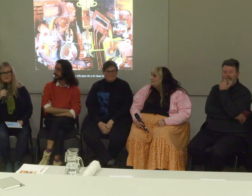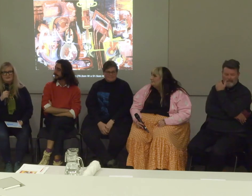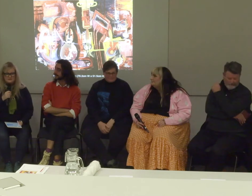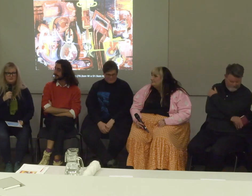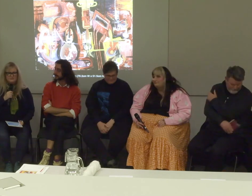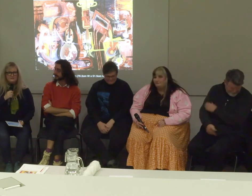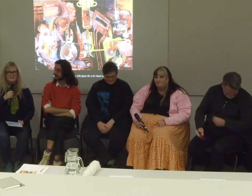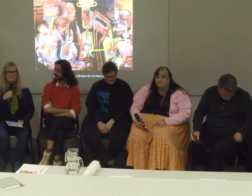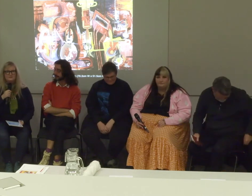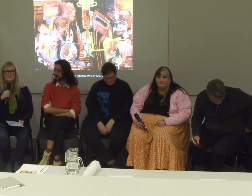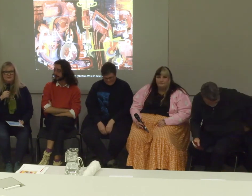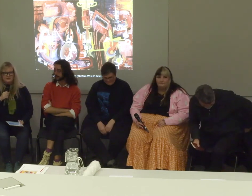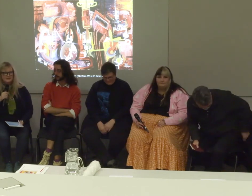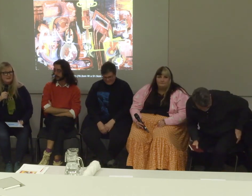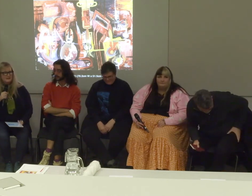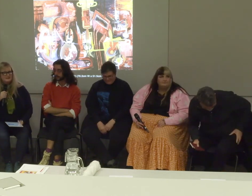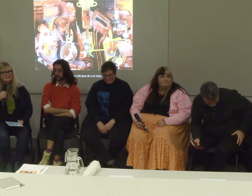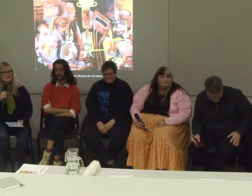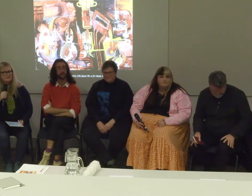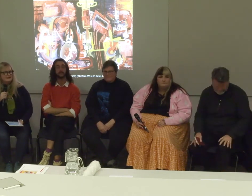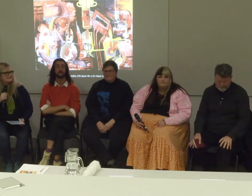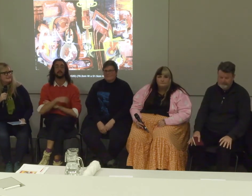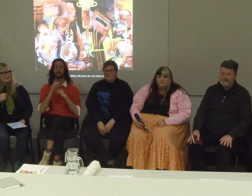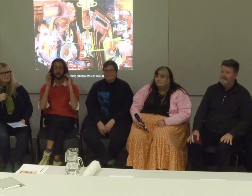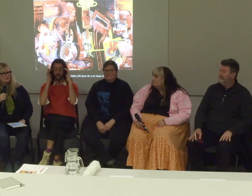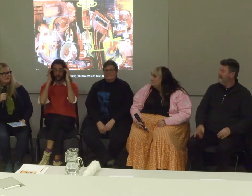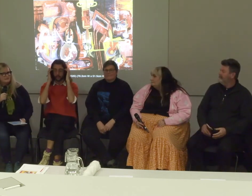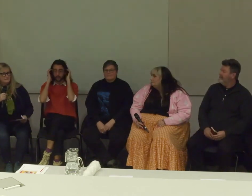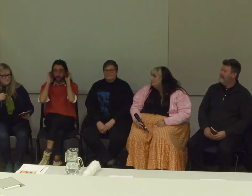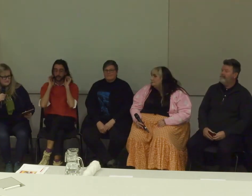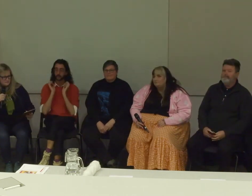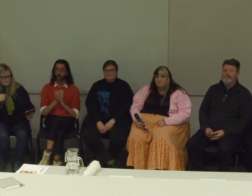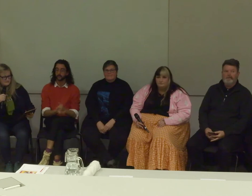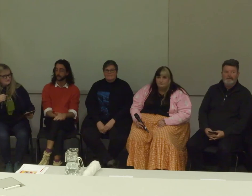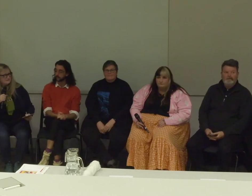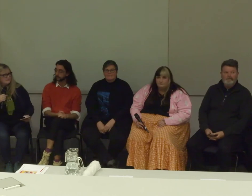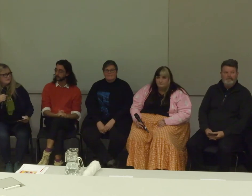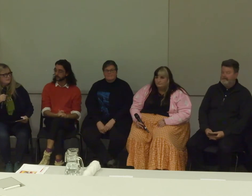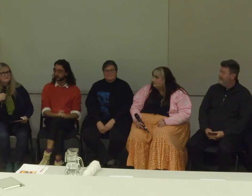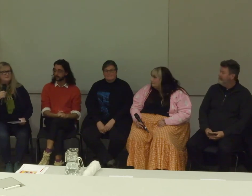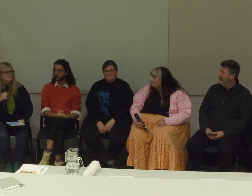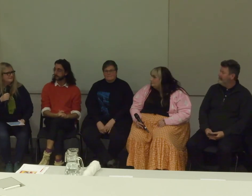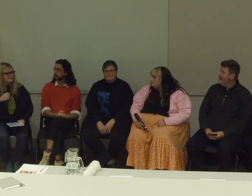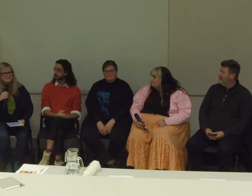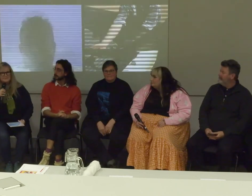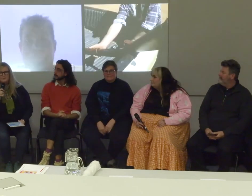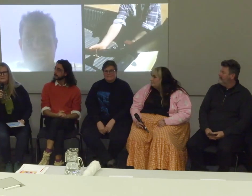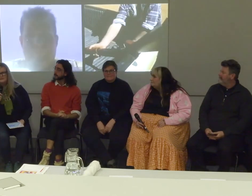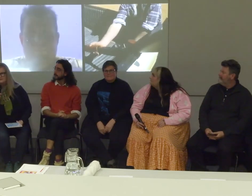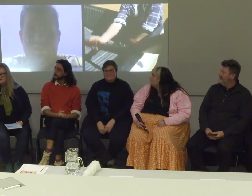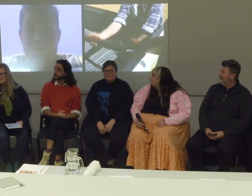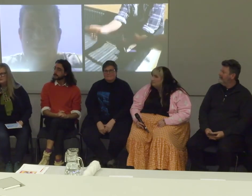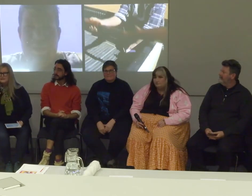active within this conversation? It would be terrific. And certainly I extend that online as well. Some questions are just coming through, or some